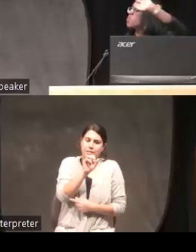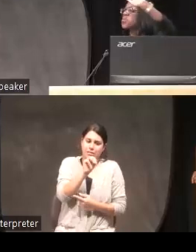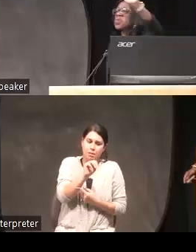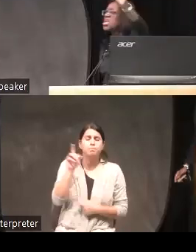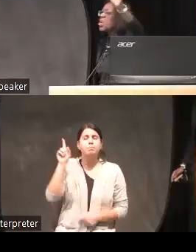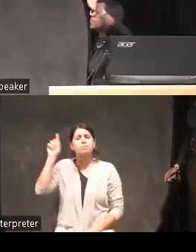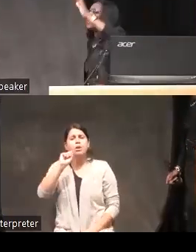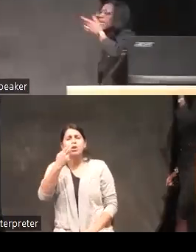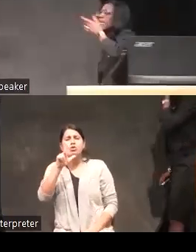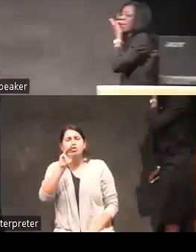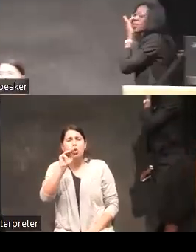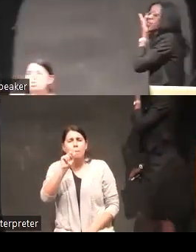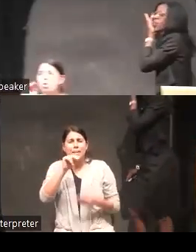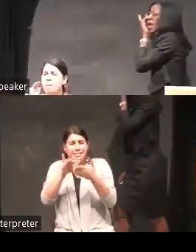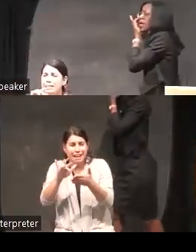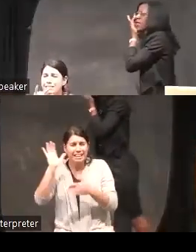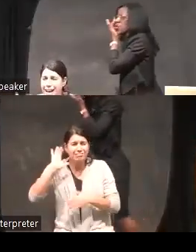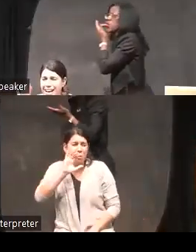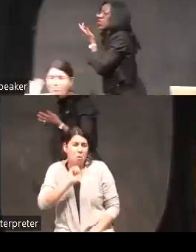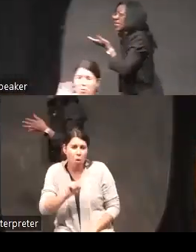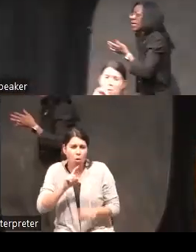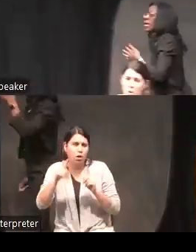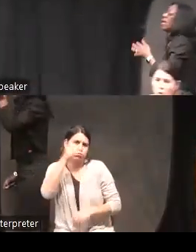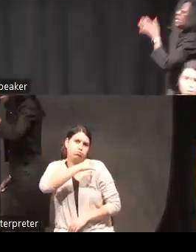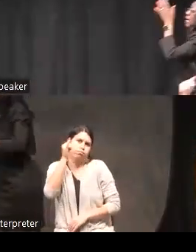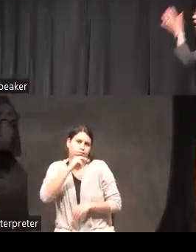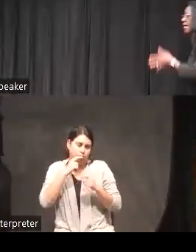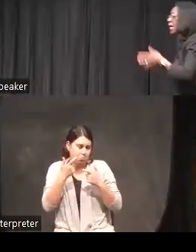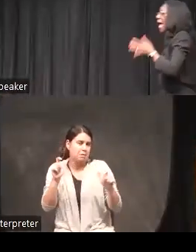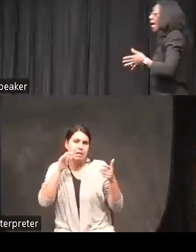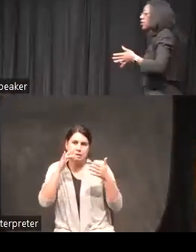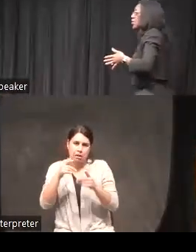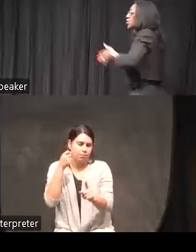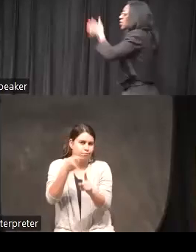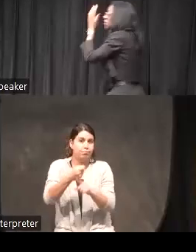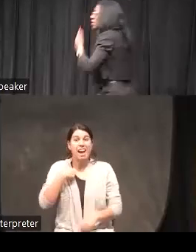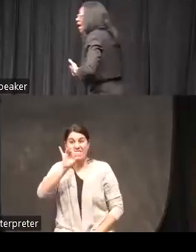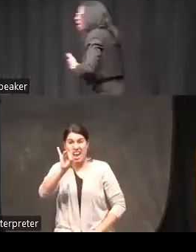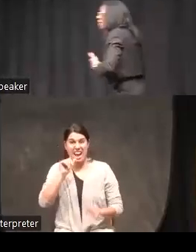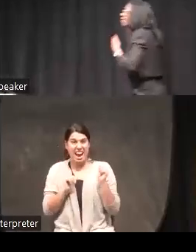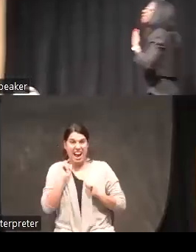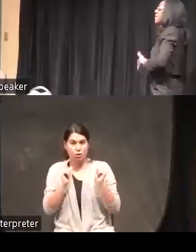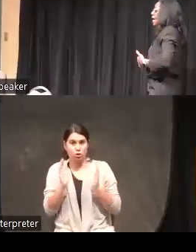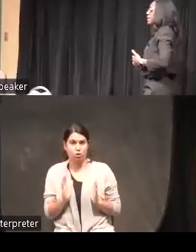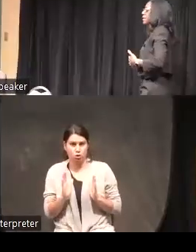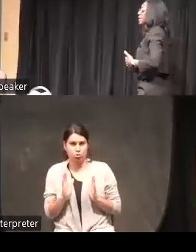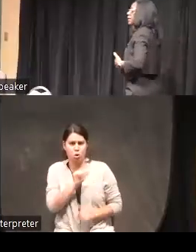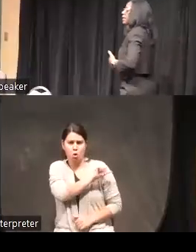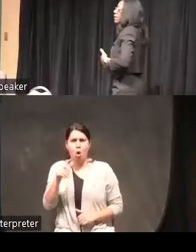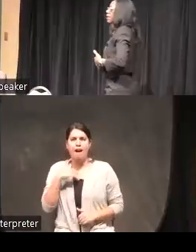study is pretty old, but pretty common. It was breakthrough study. 8 actors, same